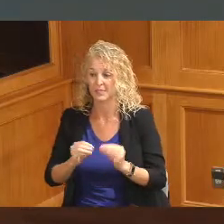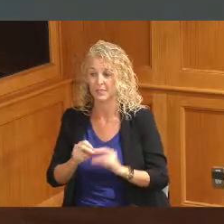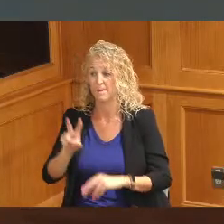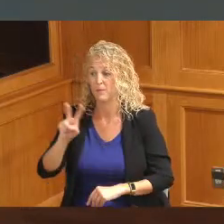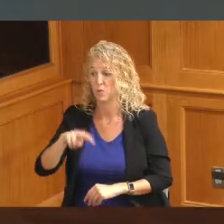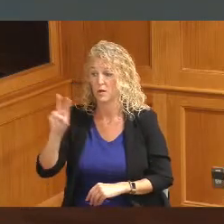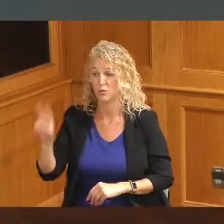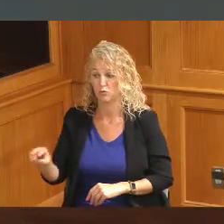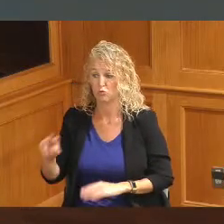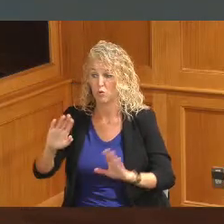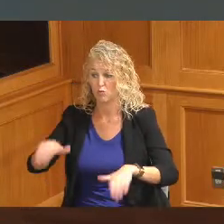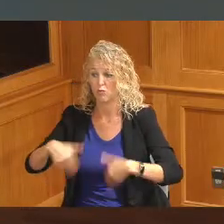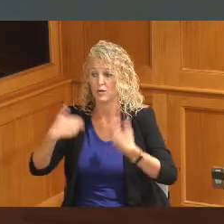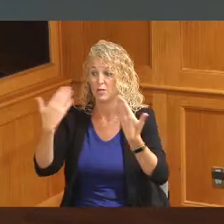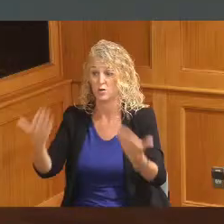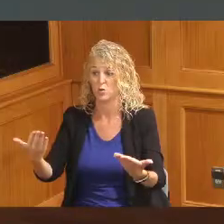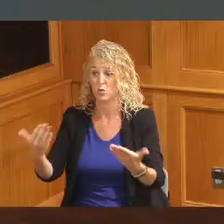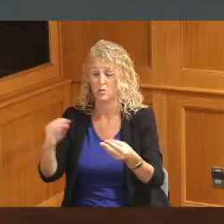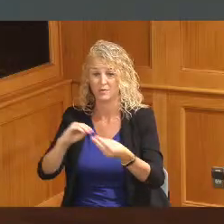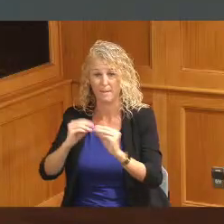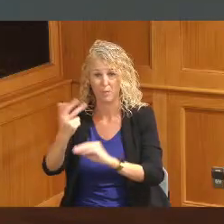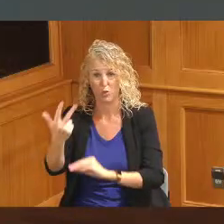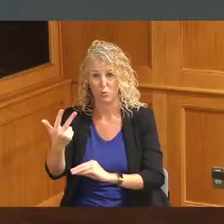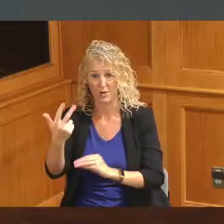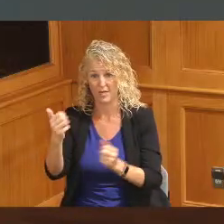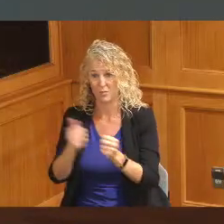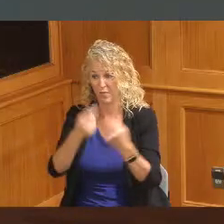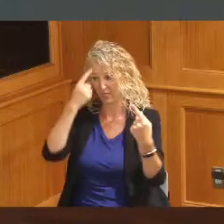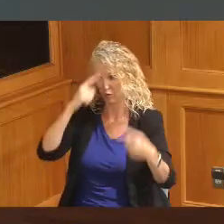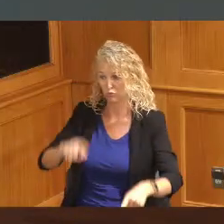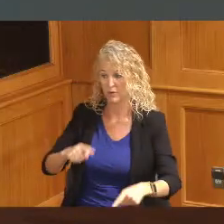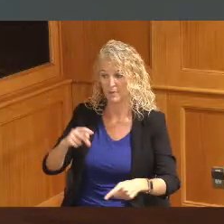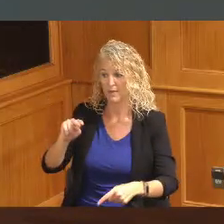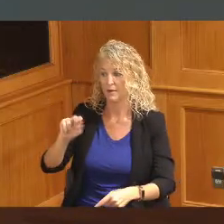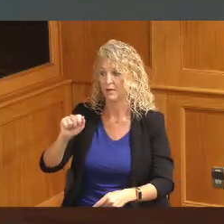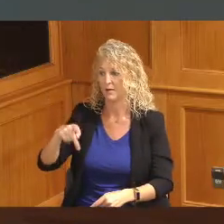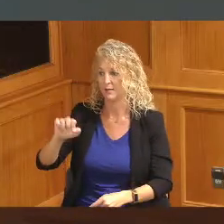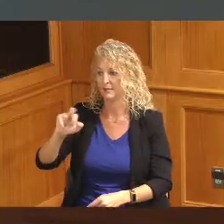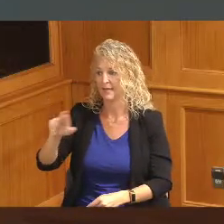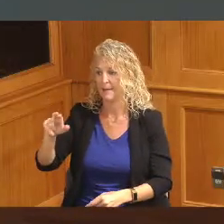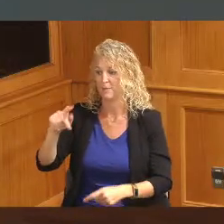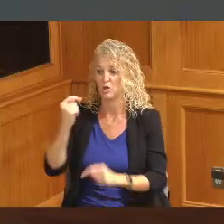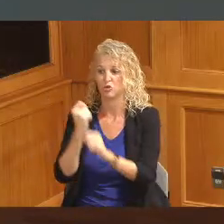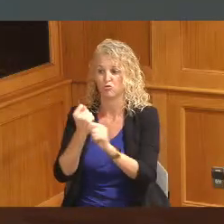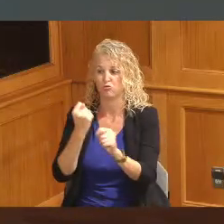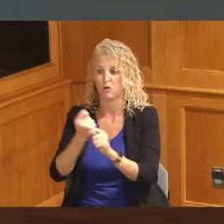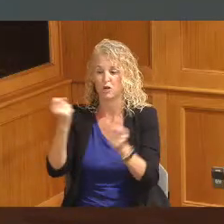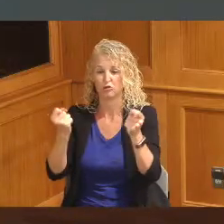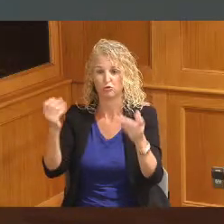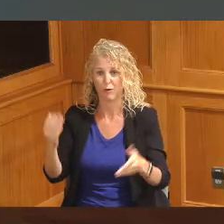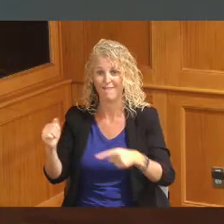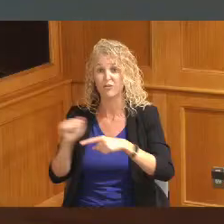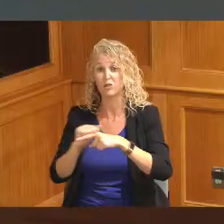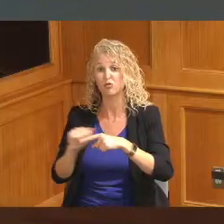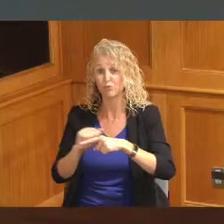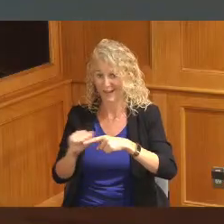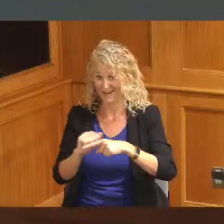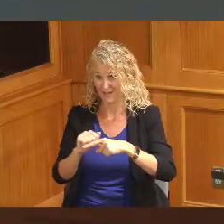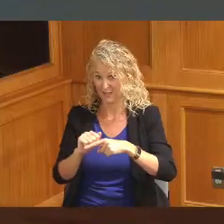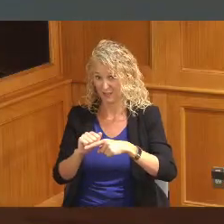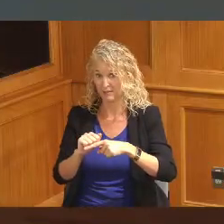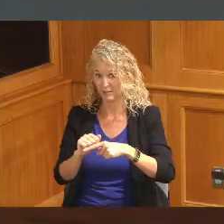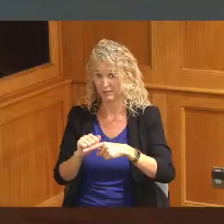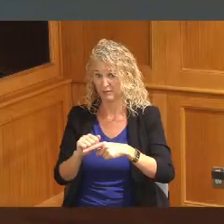22 is a renewal number 3 to an agreement with Napier Truck Driving. This is for the truck driver training program that we